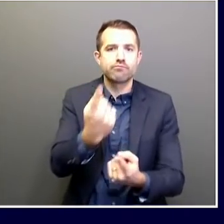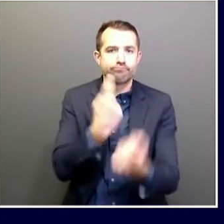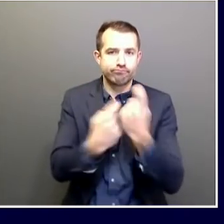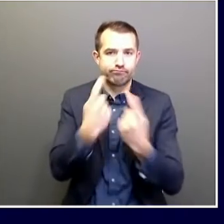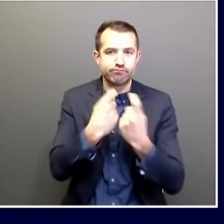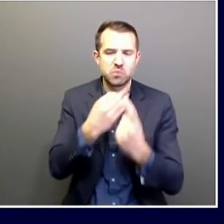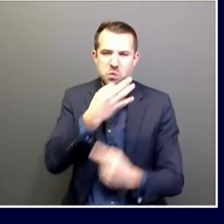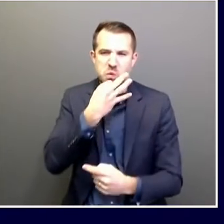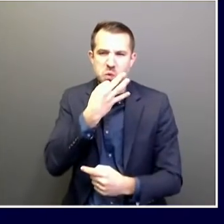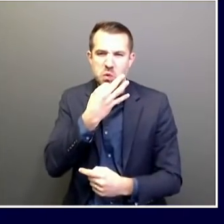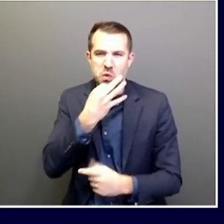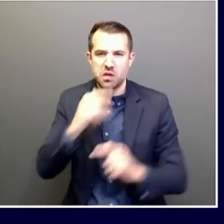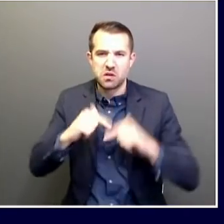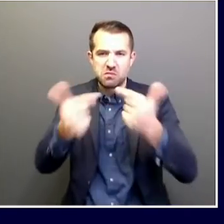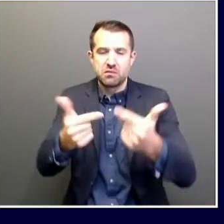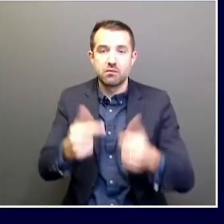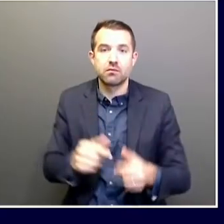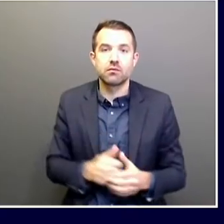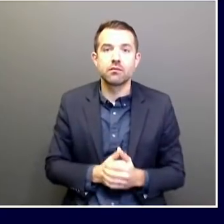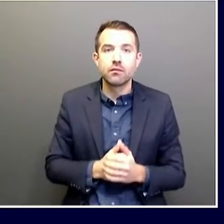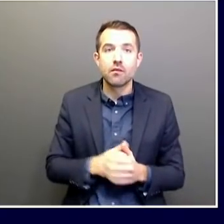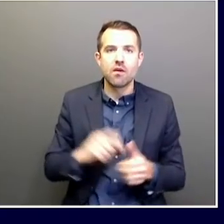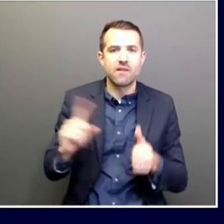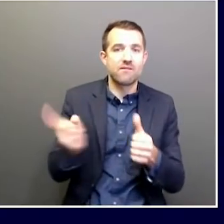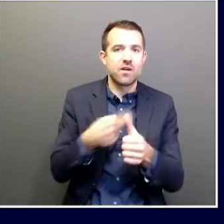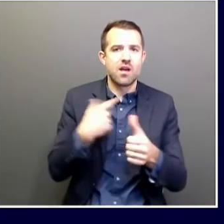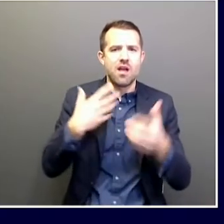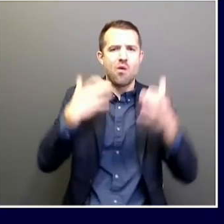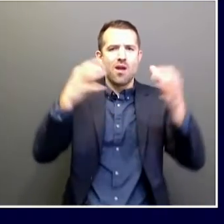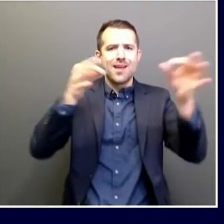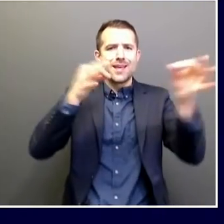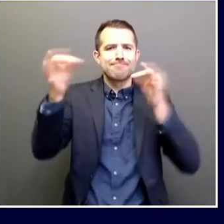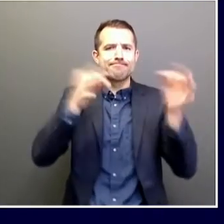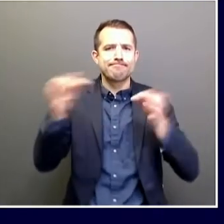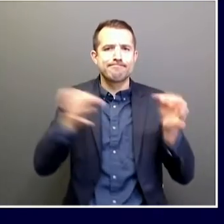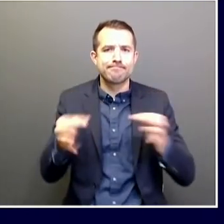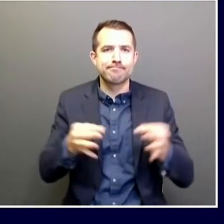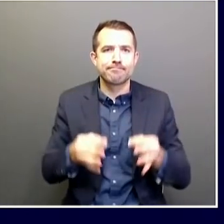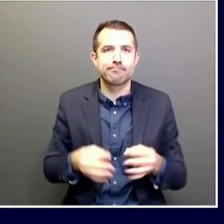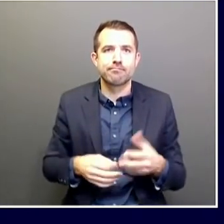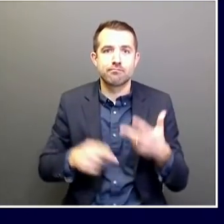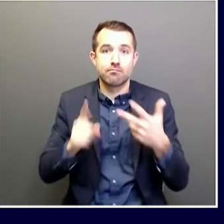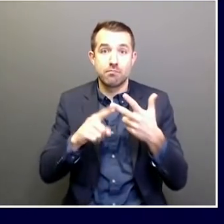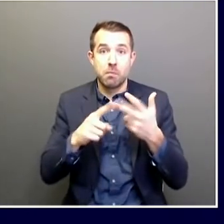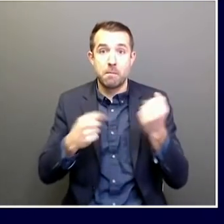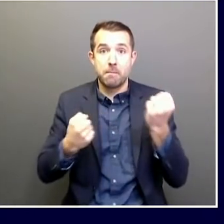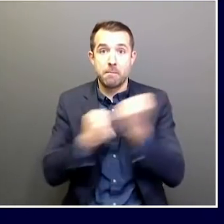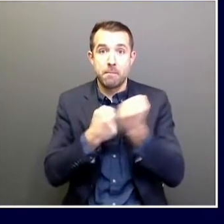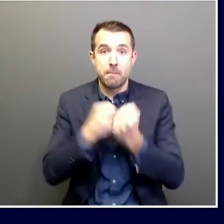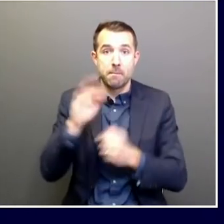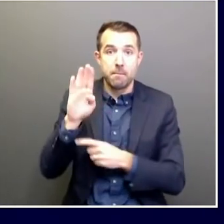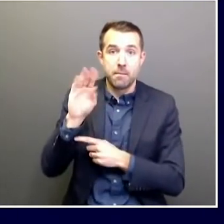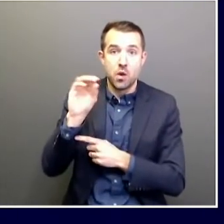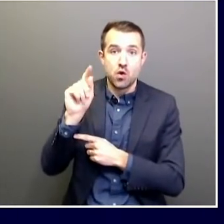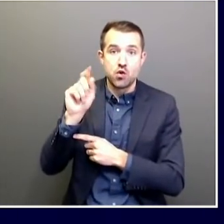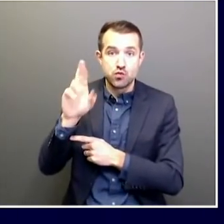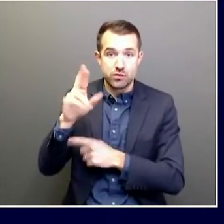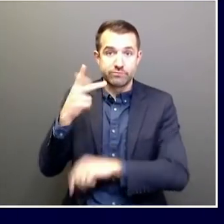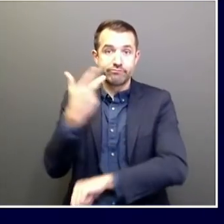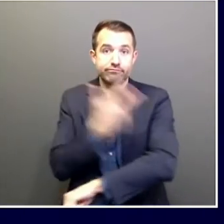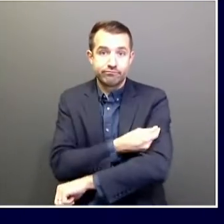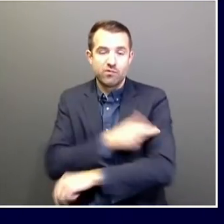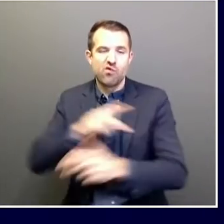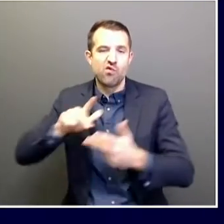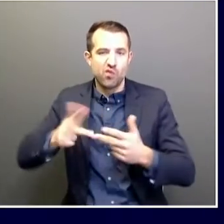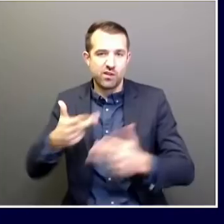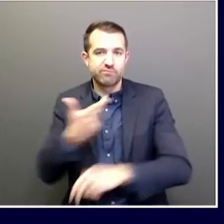to offer a short diatribe on boosters. I have some news to share on eligibility for COVID-19